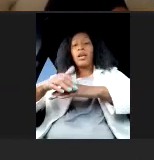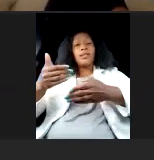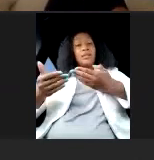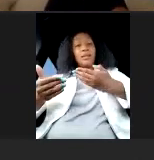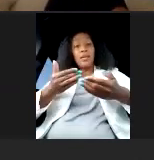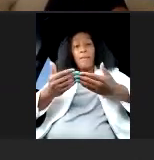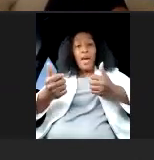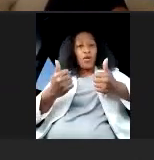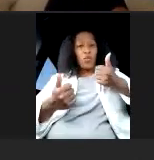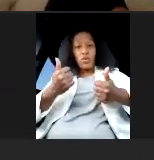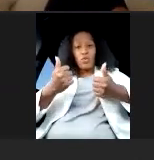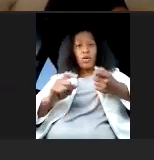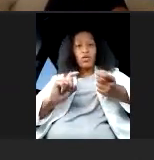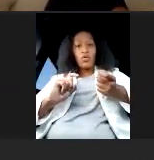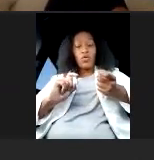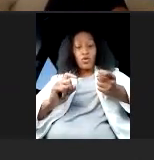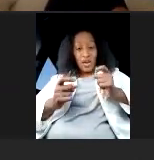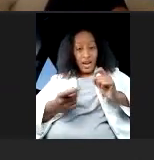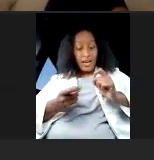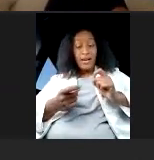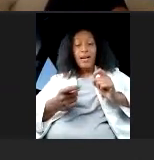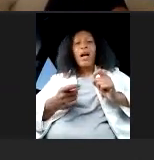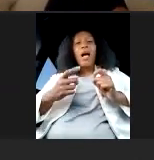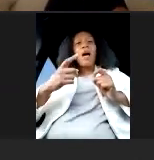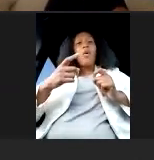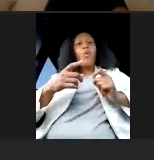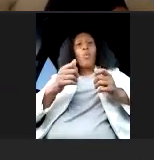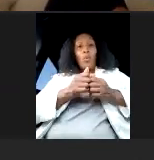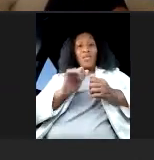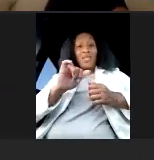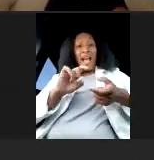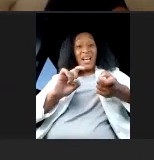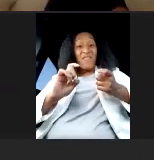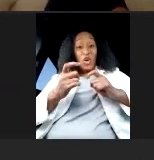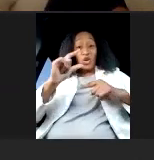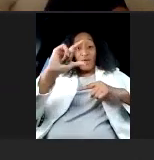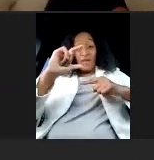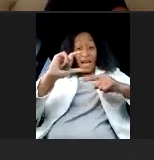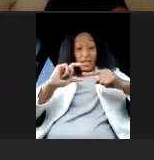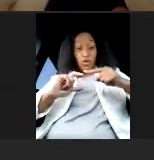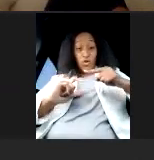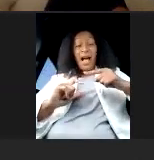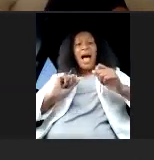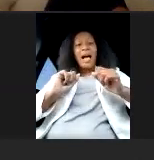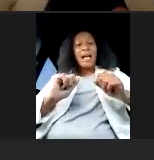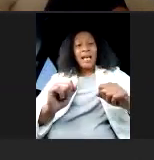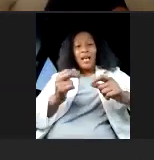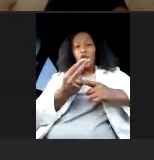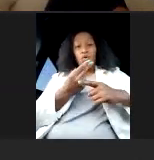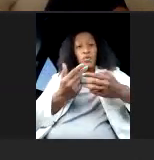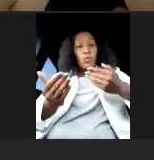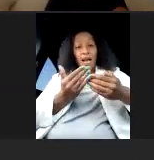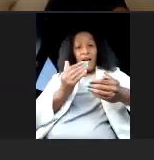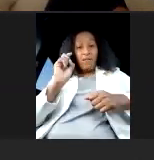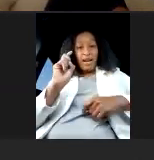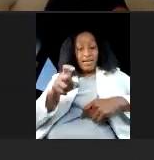do any conversion that I need to, as long as I line up my unit of my conversion factor